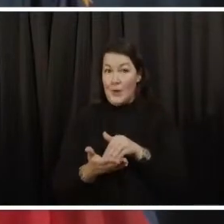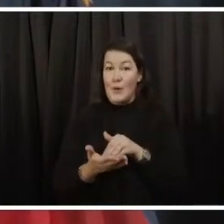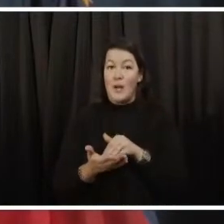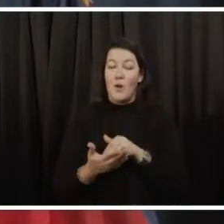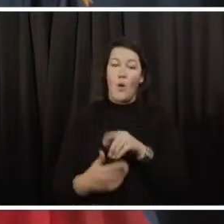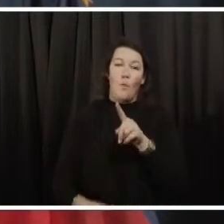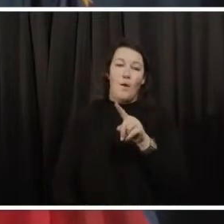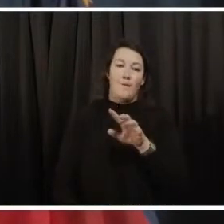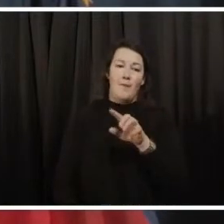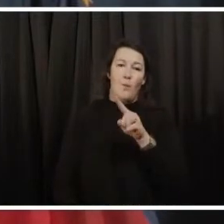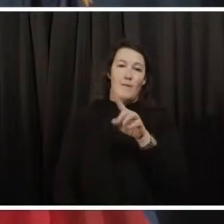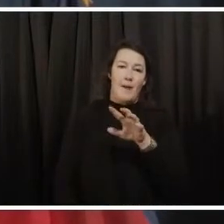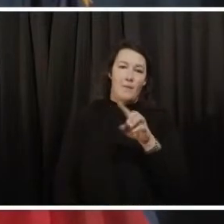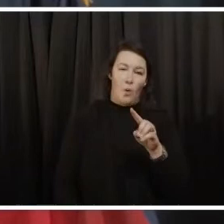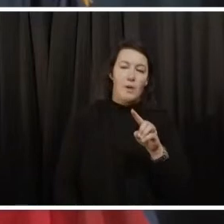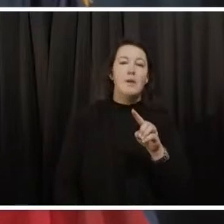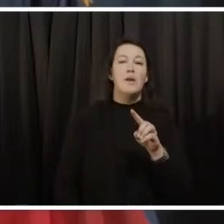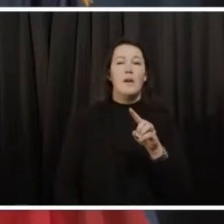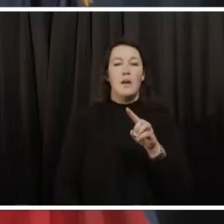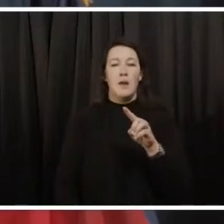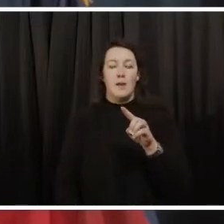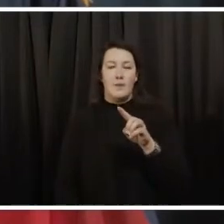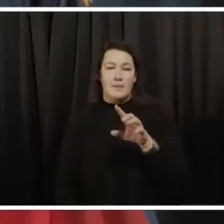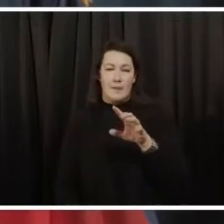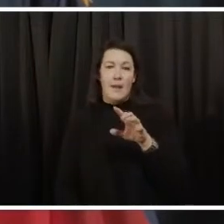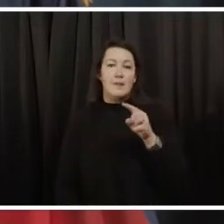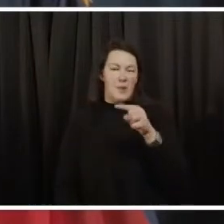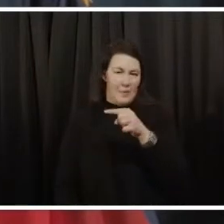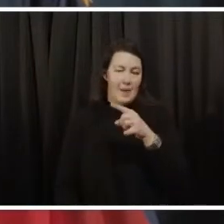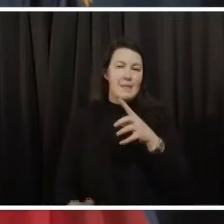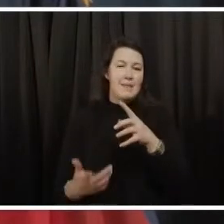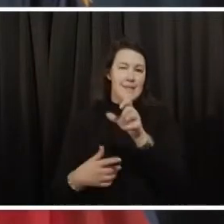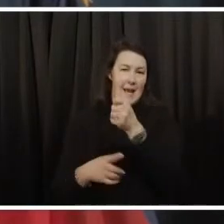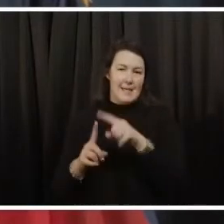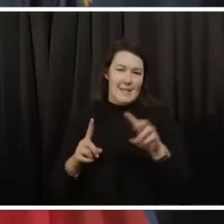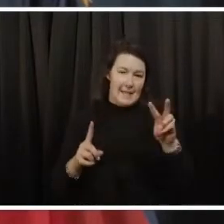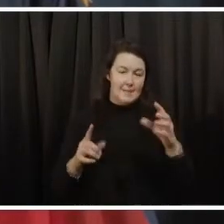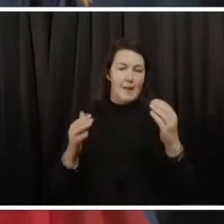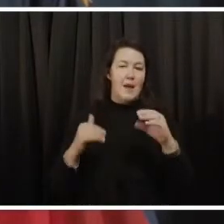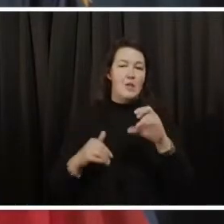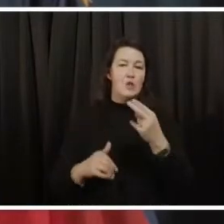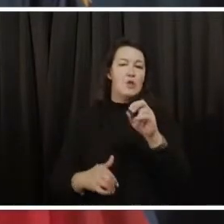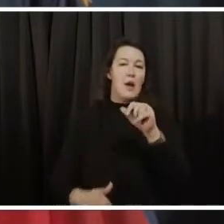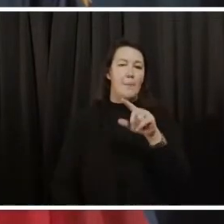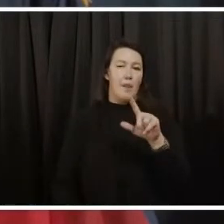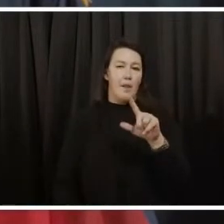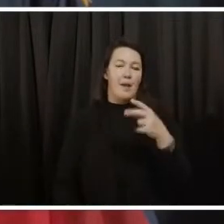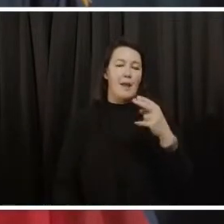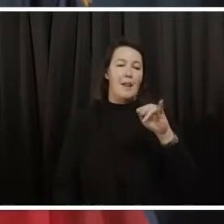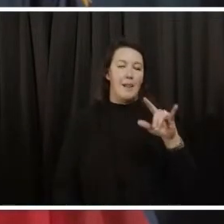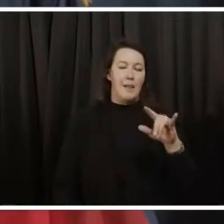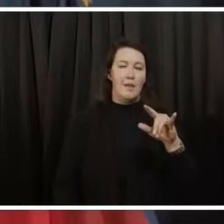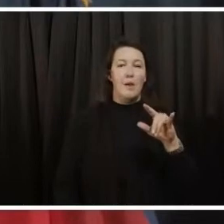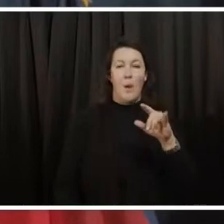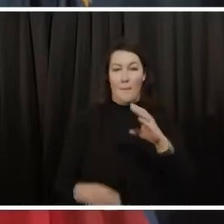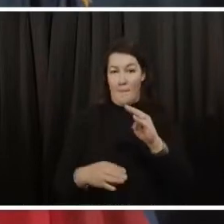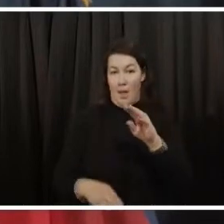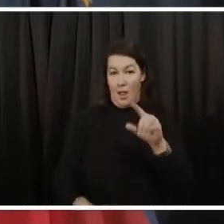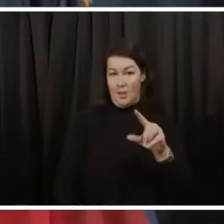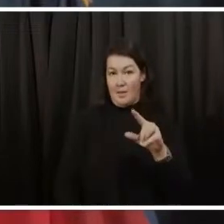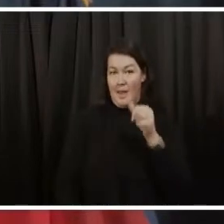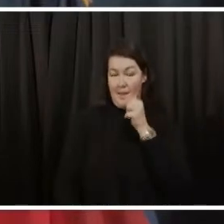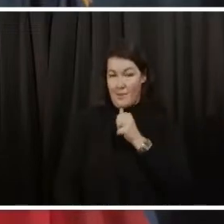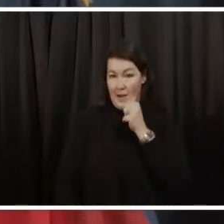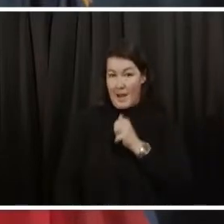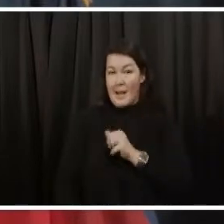That one is a Monday to Saturday, 9 a.m. to 6 p.m. Chapel Hills Mall in Colorado Springs, 7 days a week, 10 a.m.